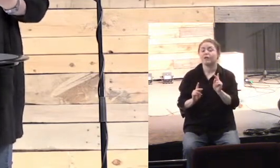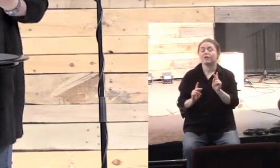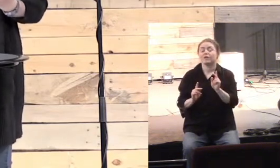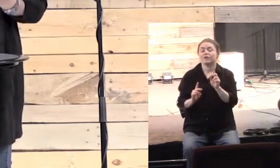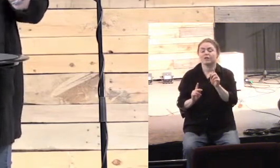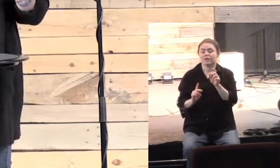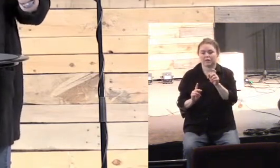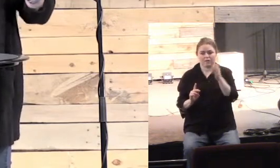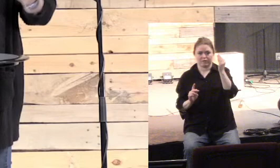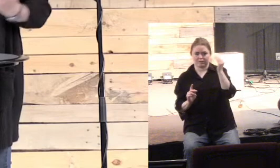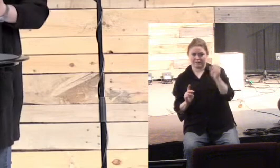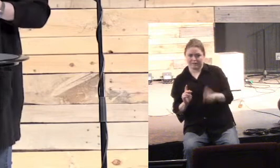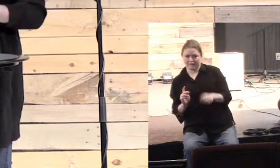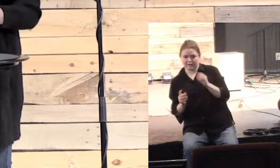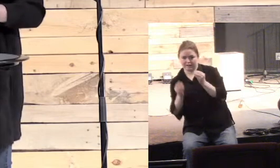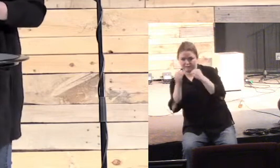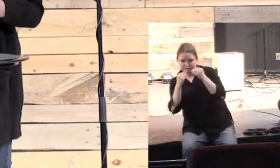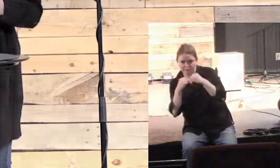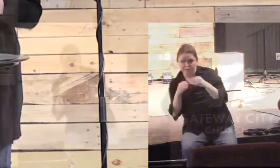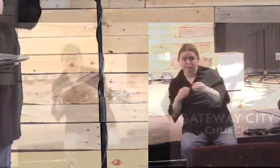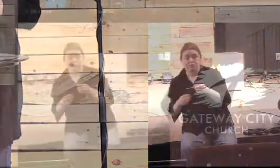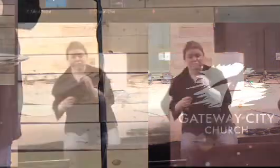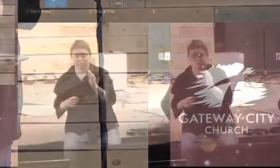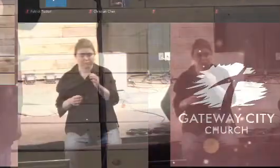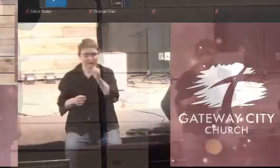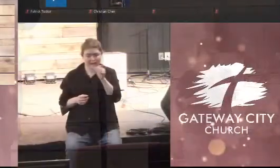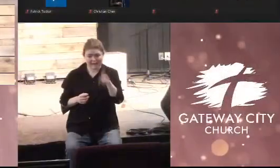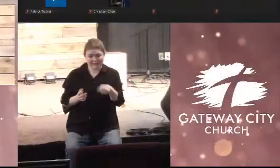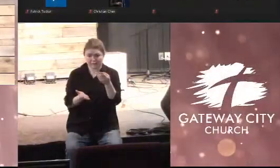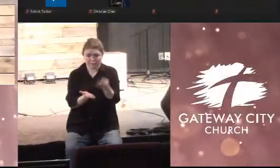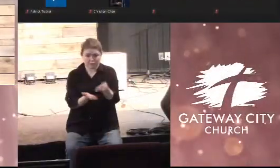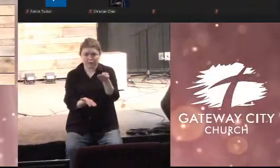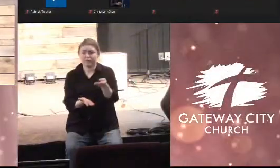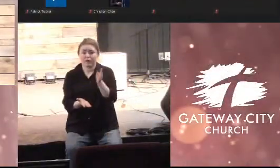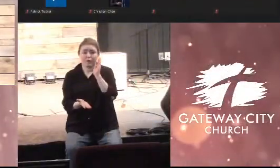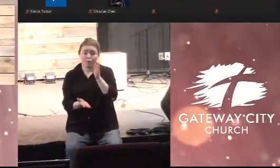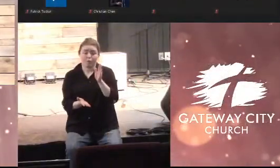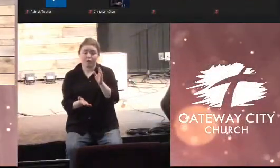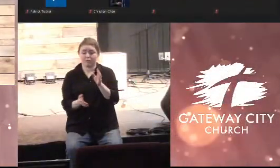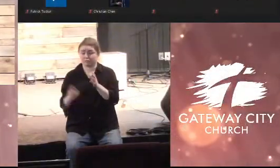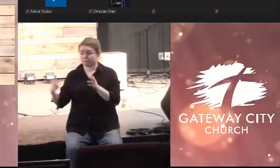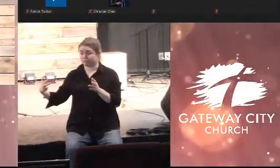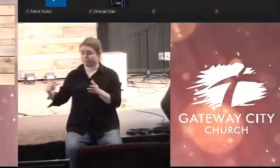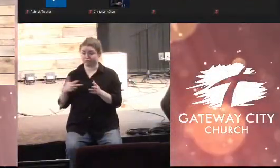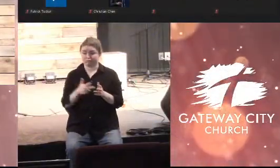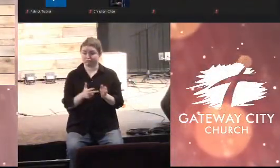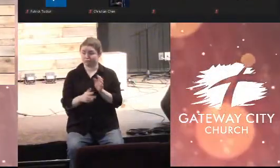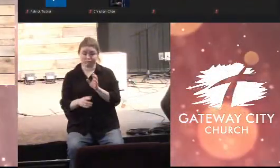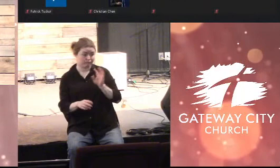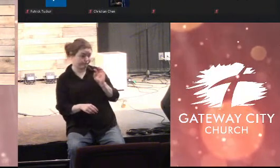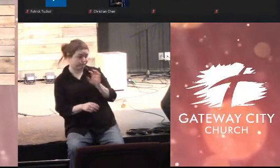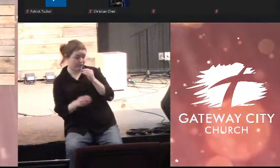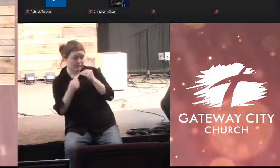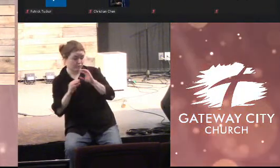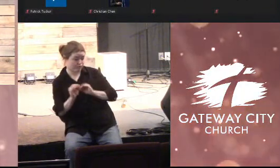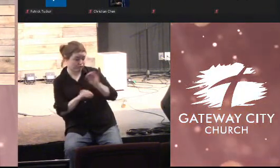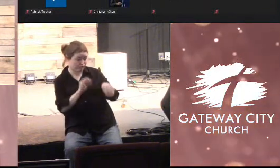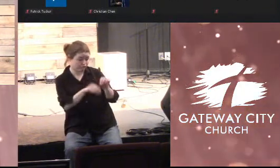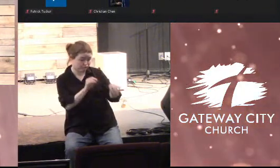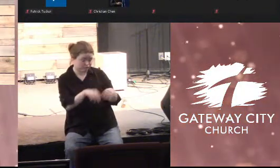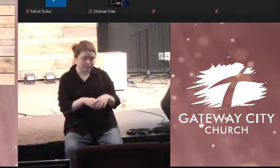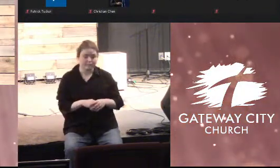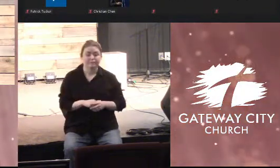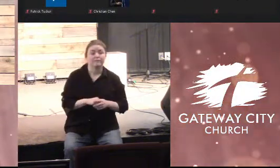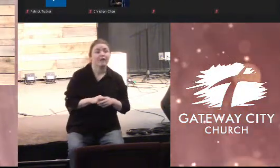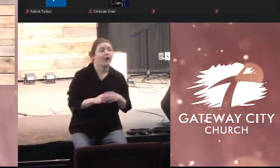need or anything like that. If they need food, come on by. We'll load up their car and give them some food. That's going to do it for this week. And I